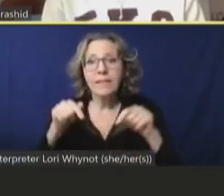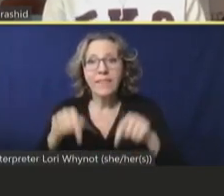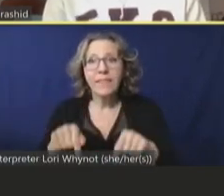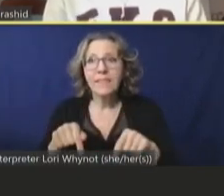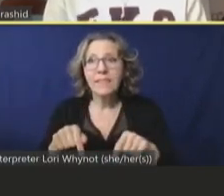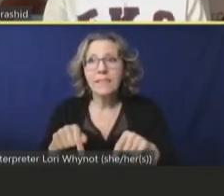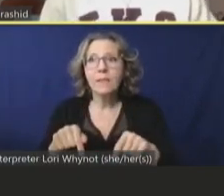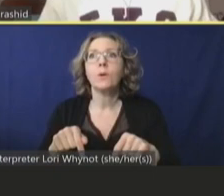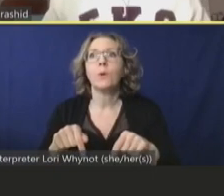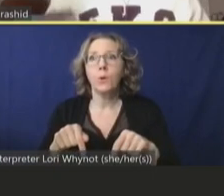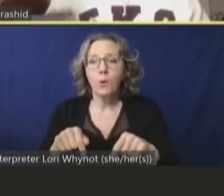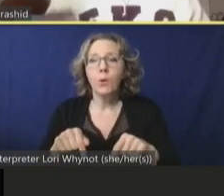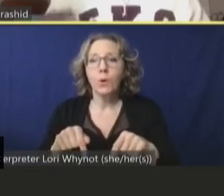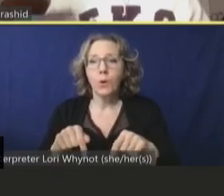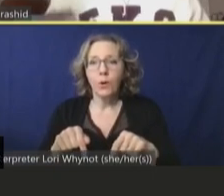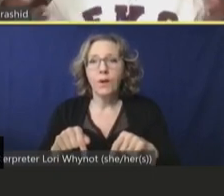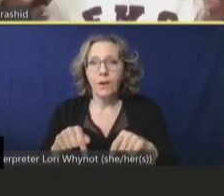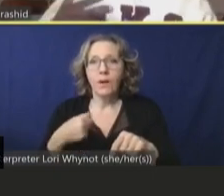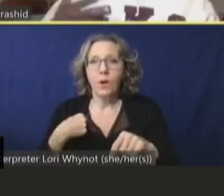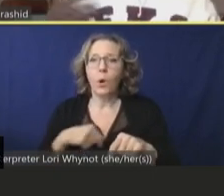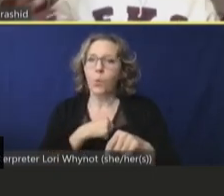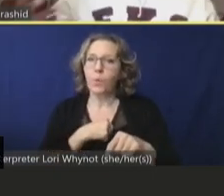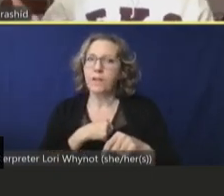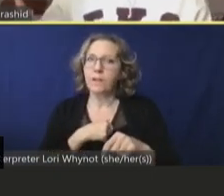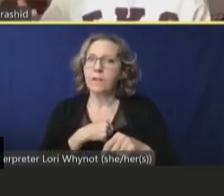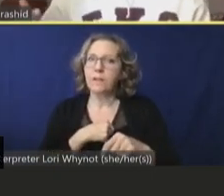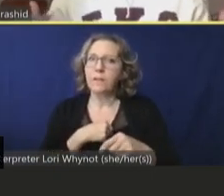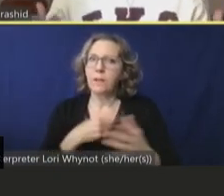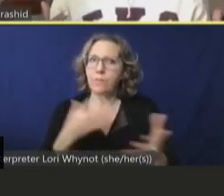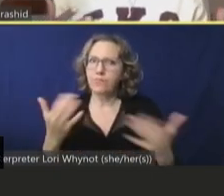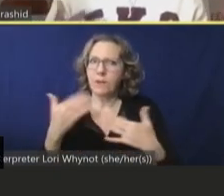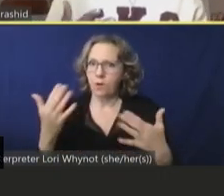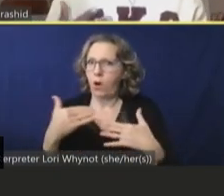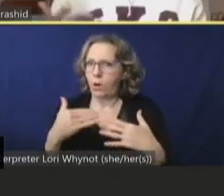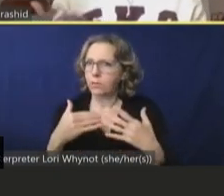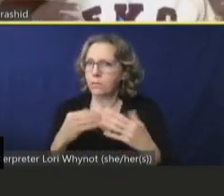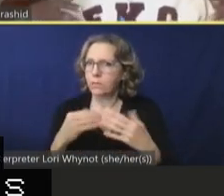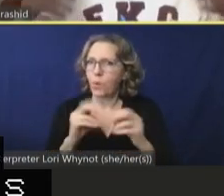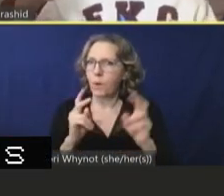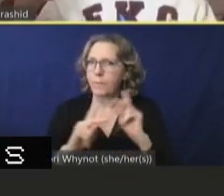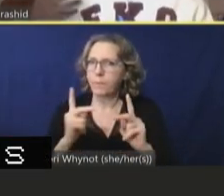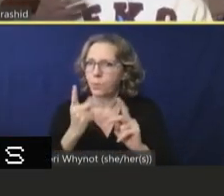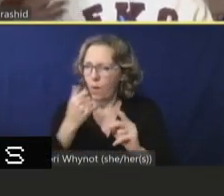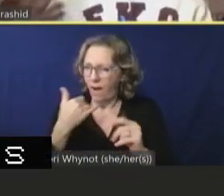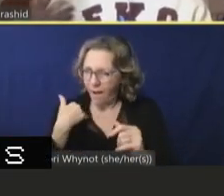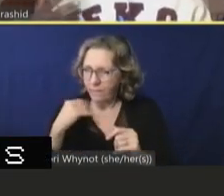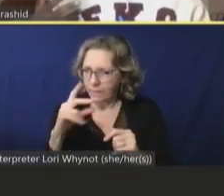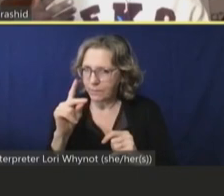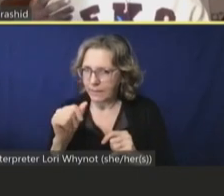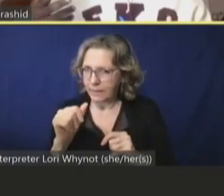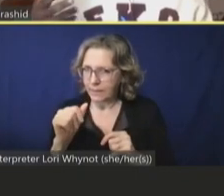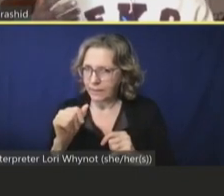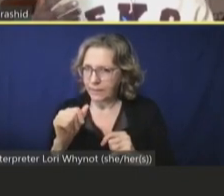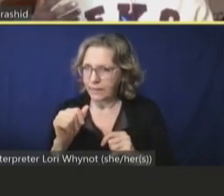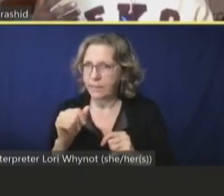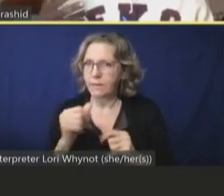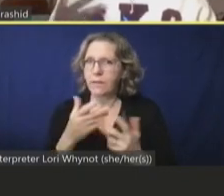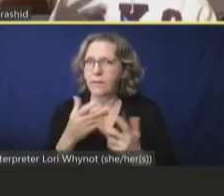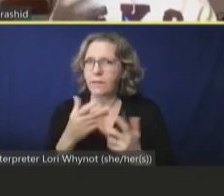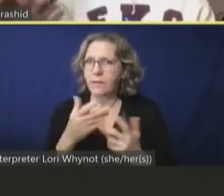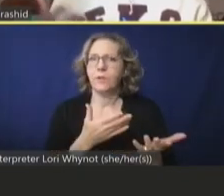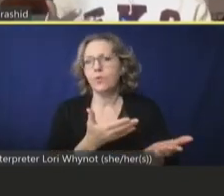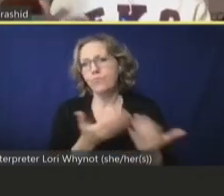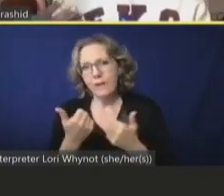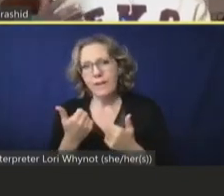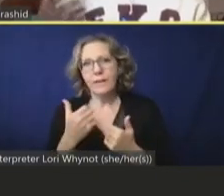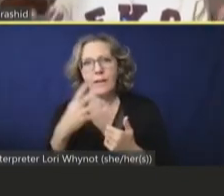that will bring on a number of people with disabilities to bring out their ability